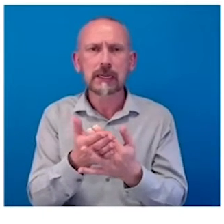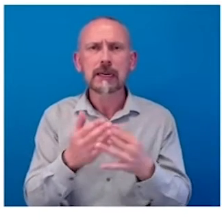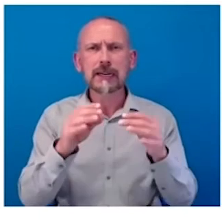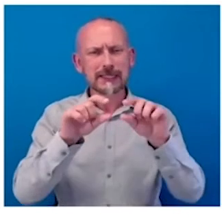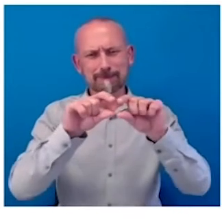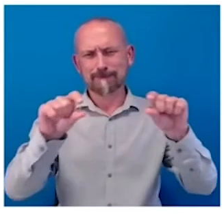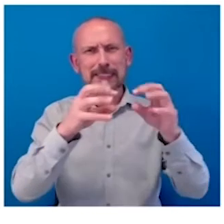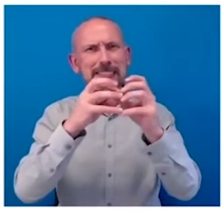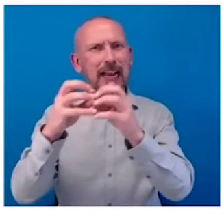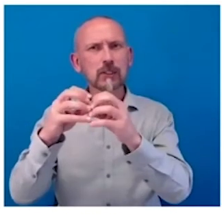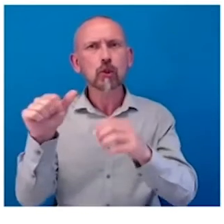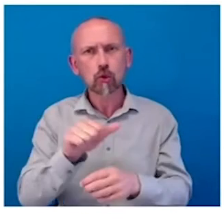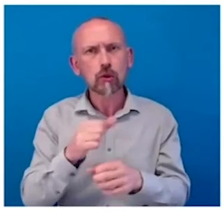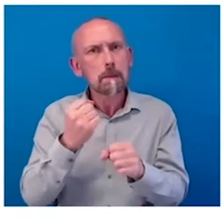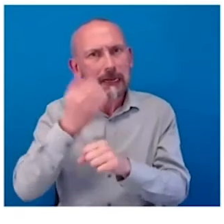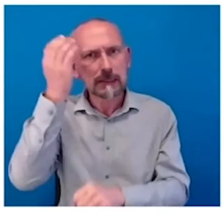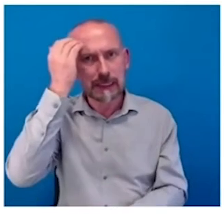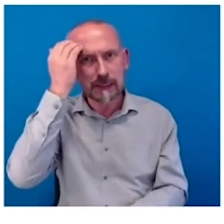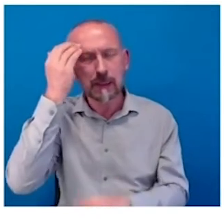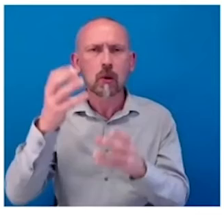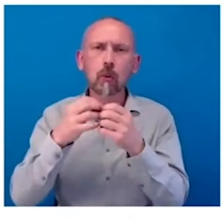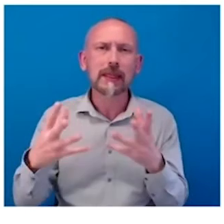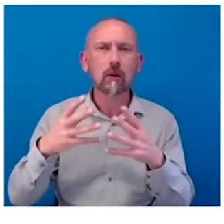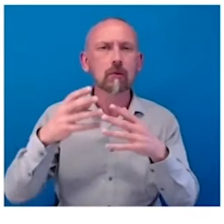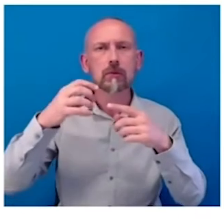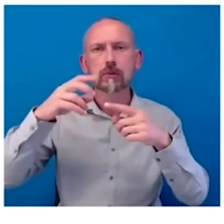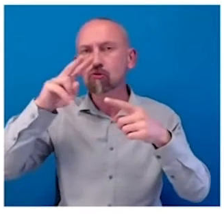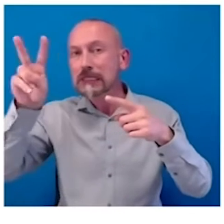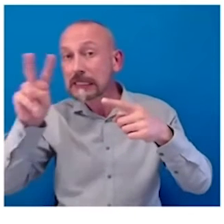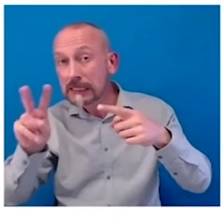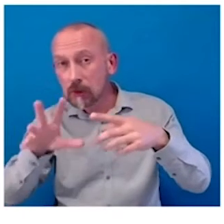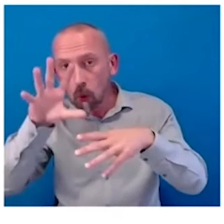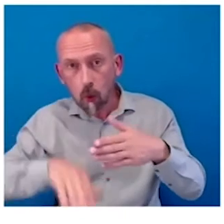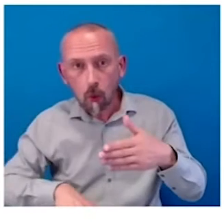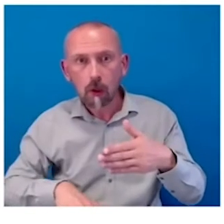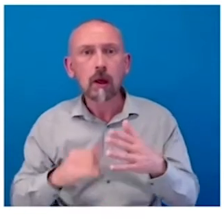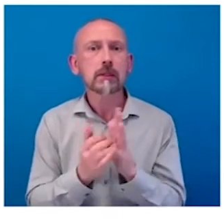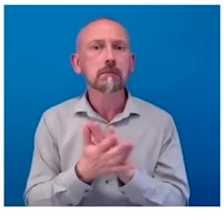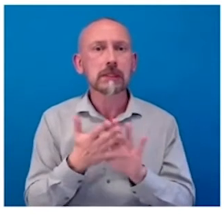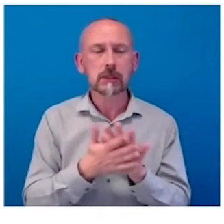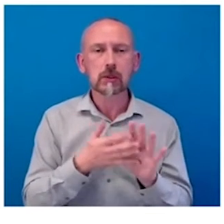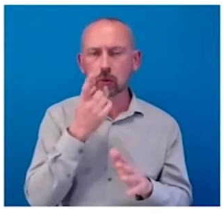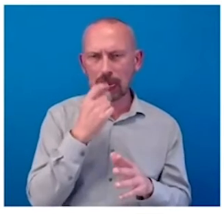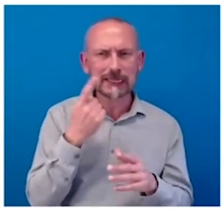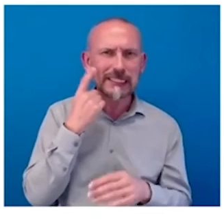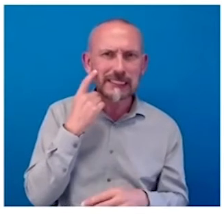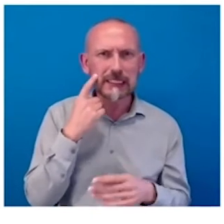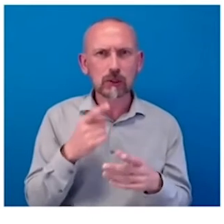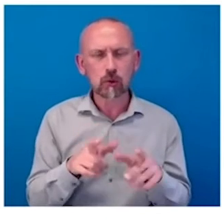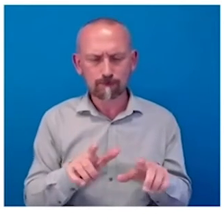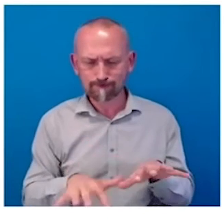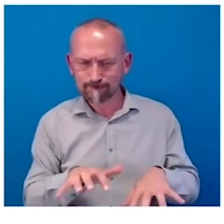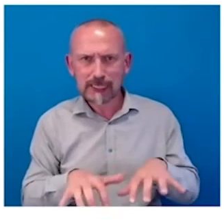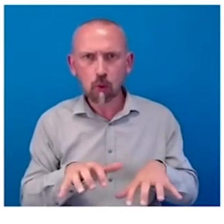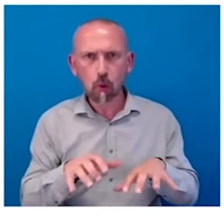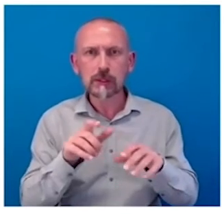without the context of surrounding content. This is to make sure it's accessible to users navigating the content with a keyboard instead of a mouse, or those